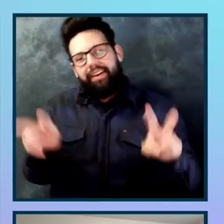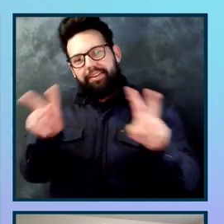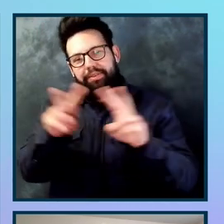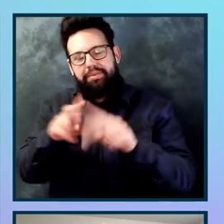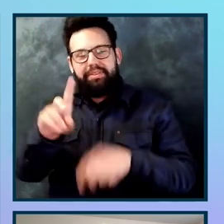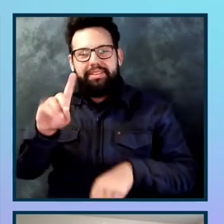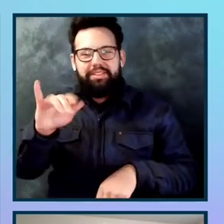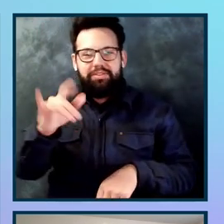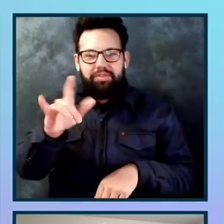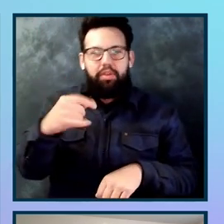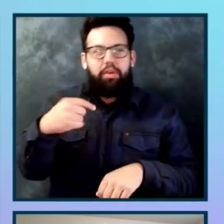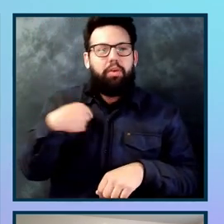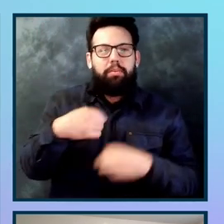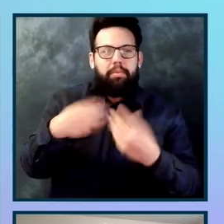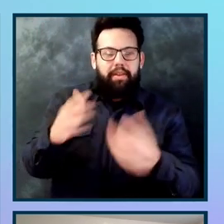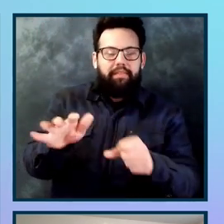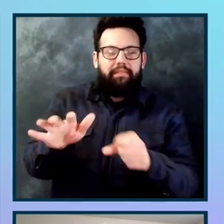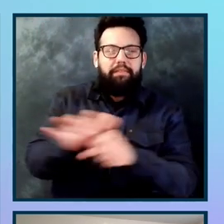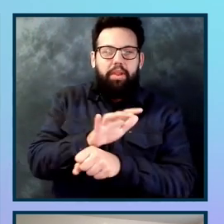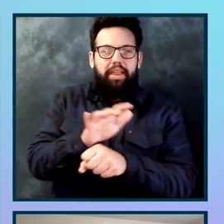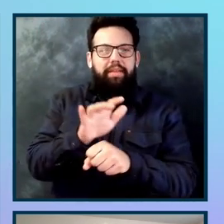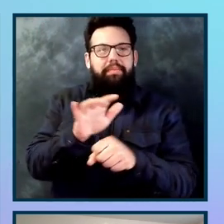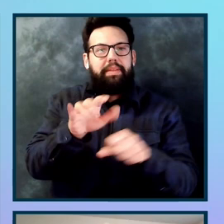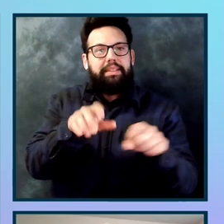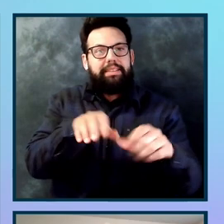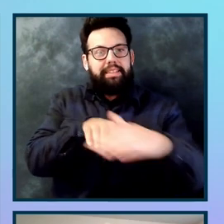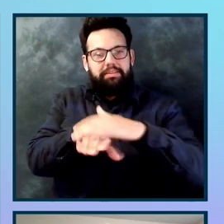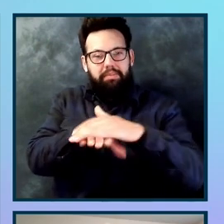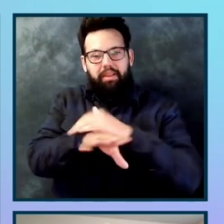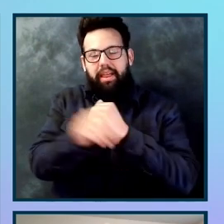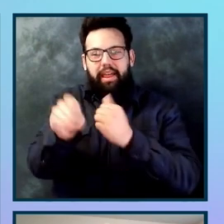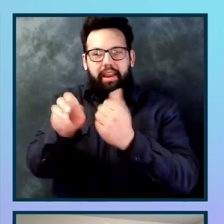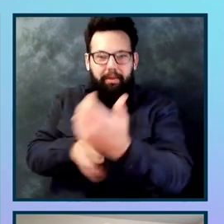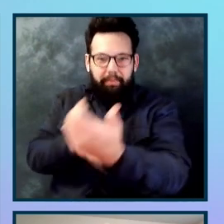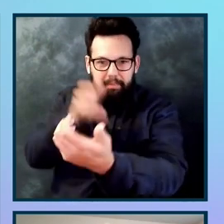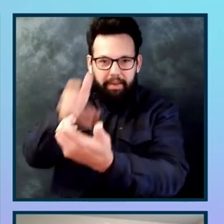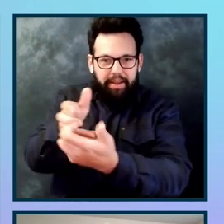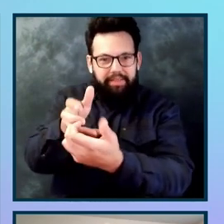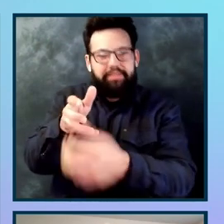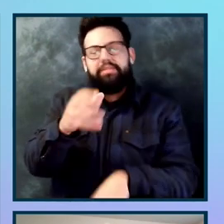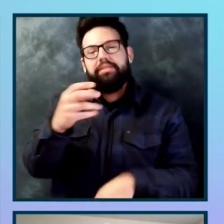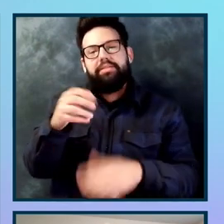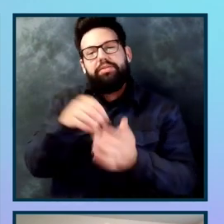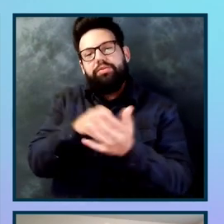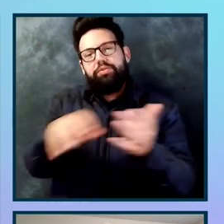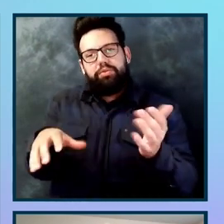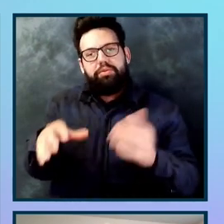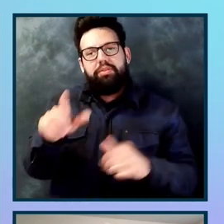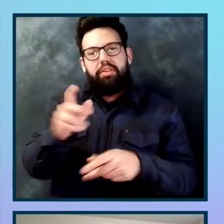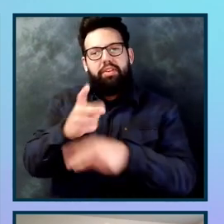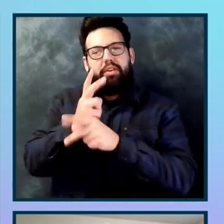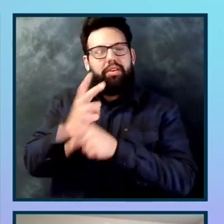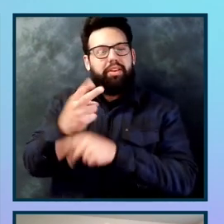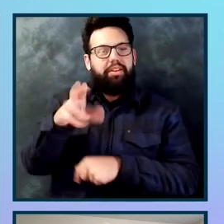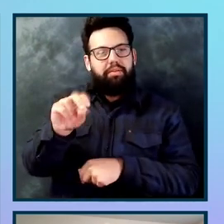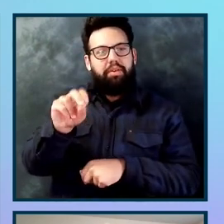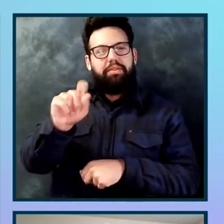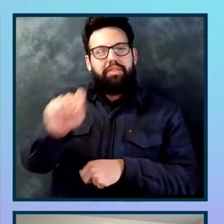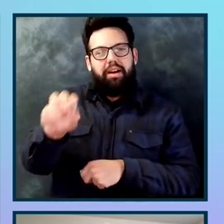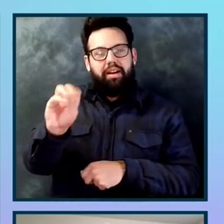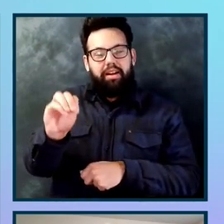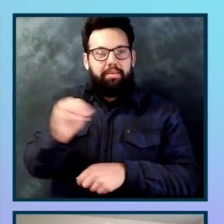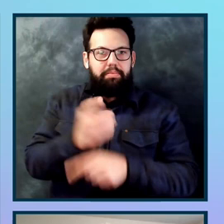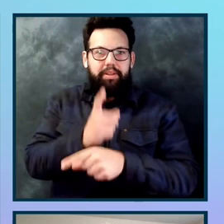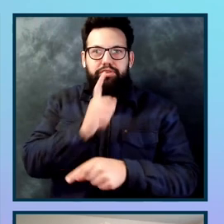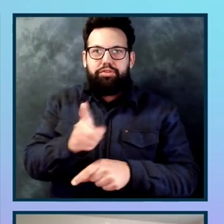fully accessible and optimized user experience for all site visitors. StudentLoanHero.com has taken careful measure to ensure an excellent